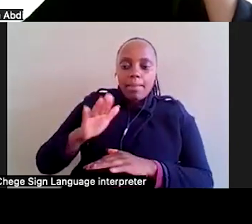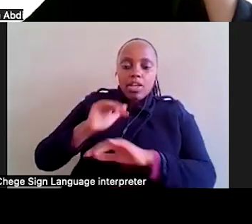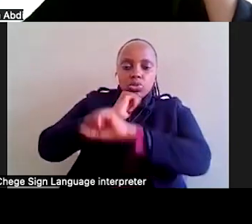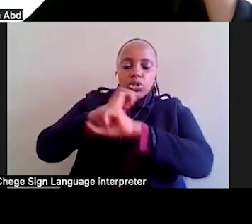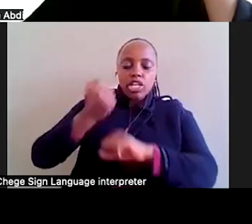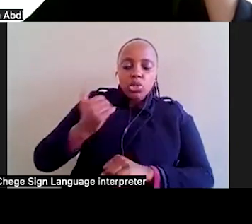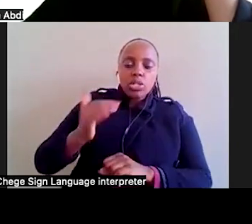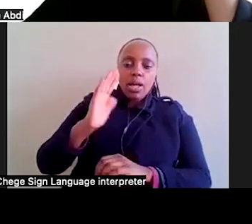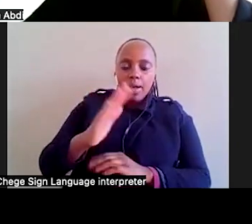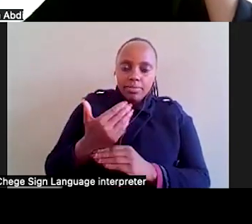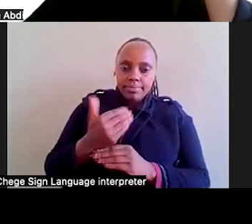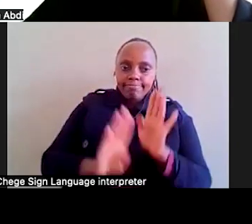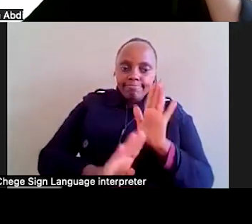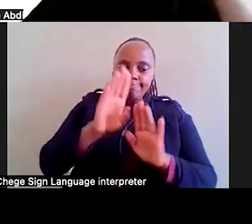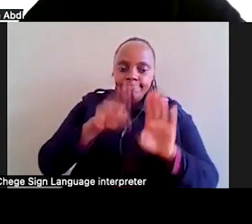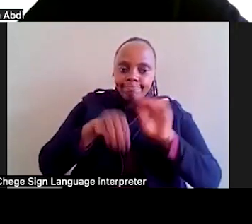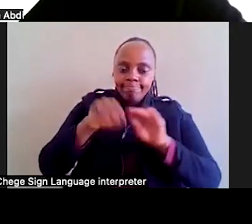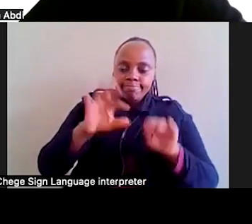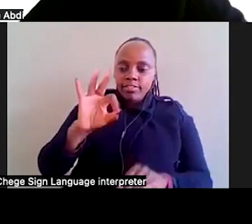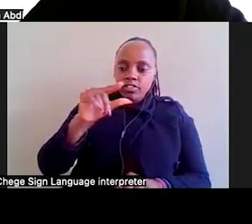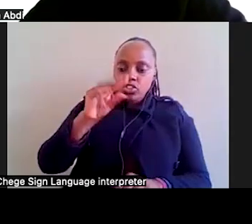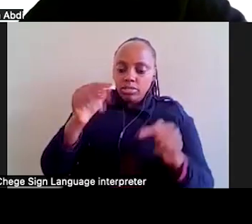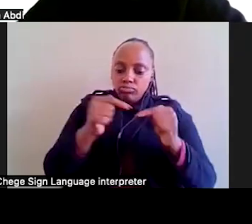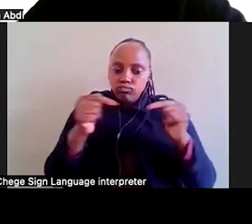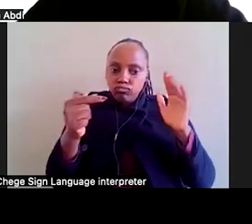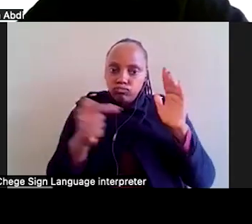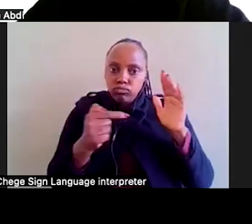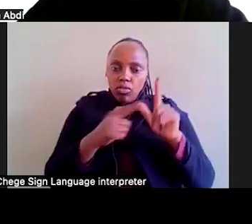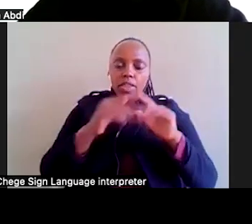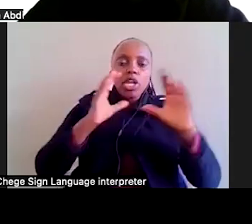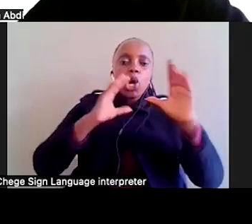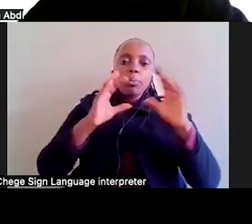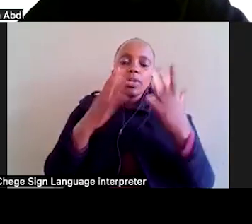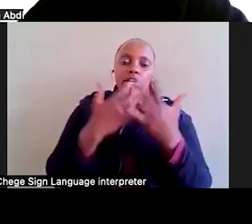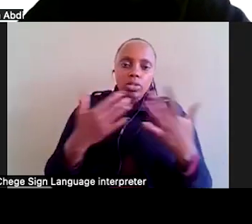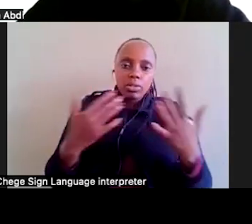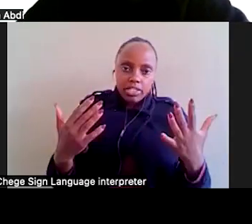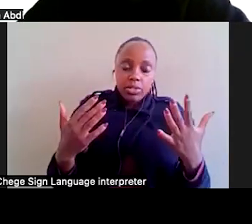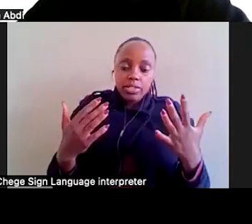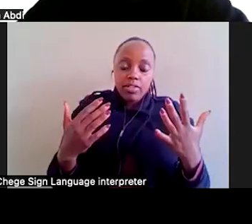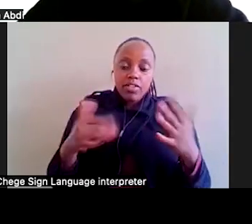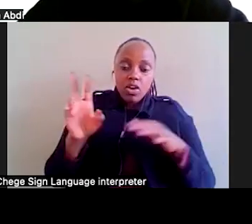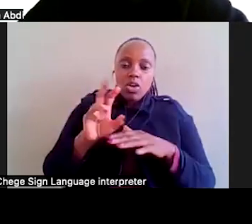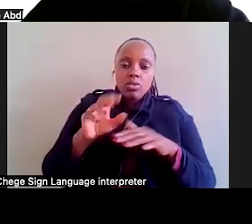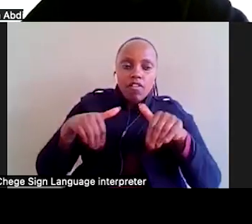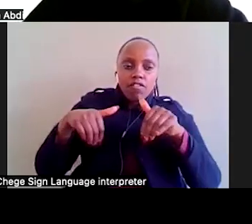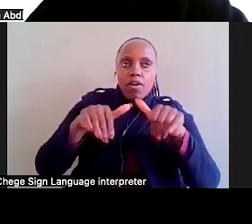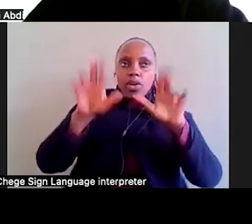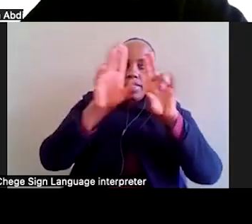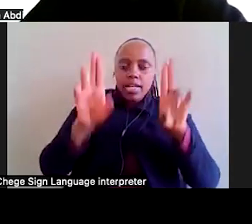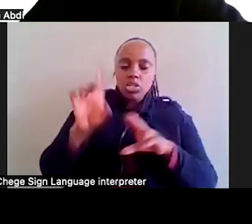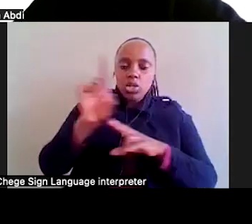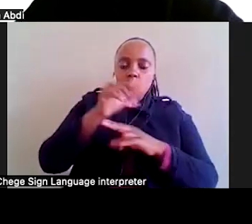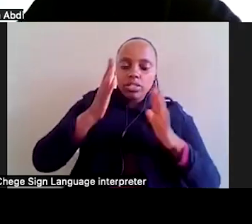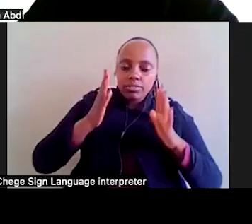development and dissemination of anti-FGM information, education, and communication materials, observing international days that advocate for the rights of women